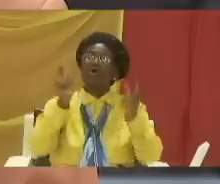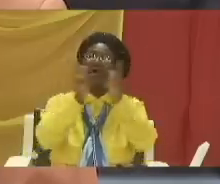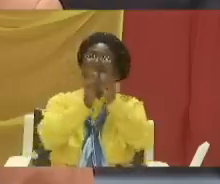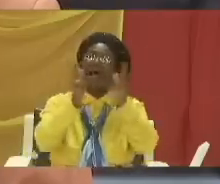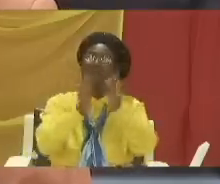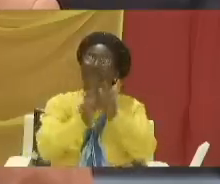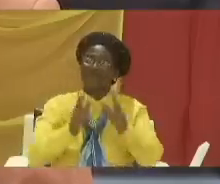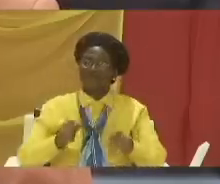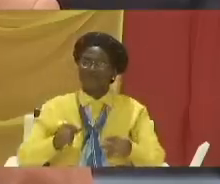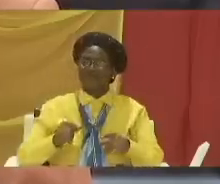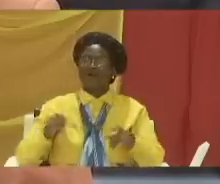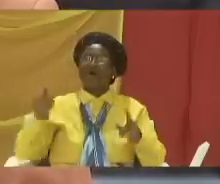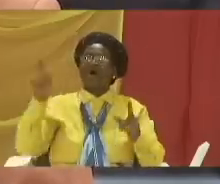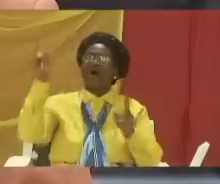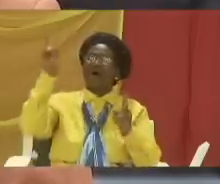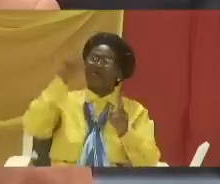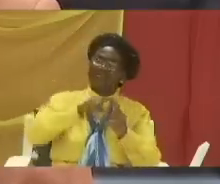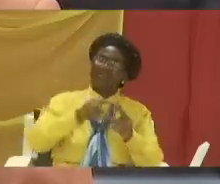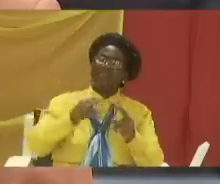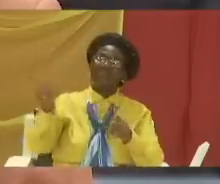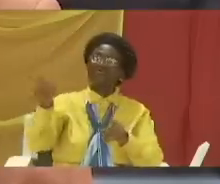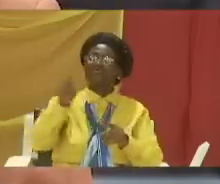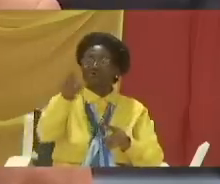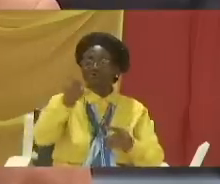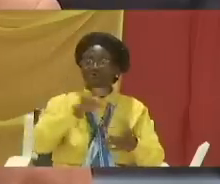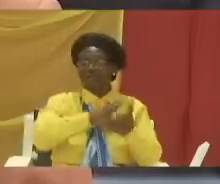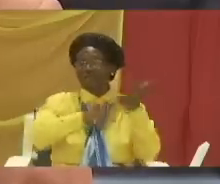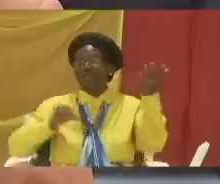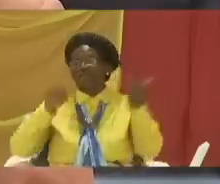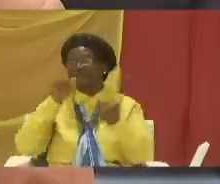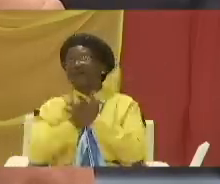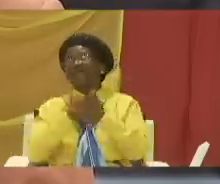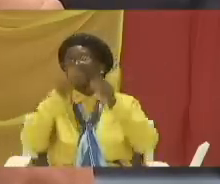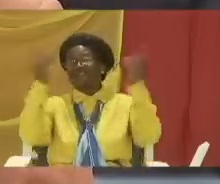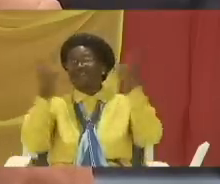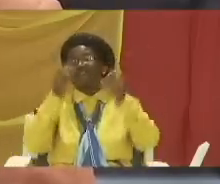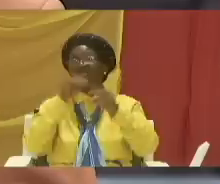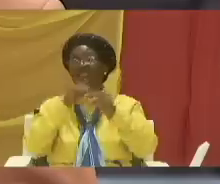And until you remove that sin in your camp, I'm not going with you anymore.